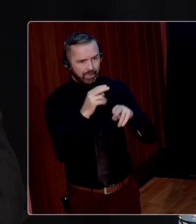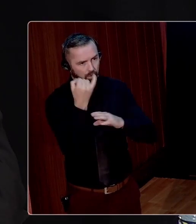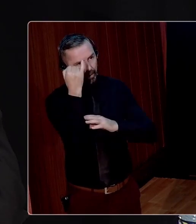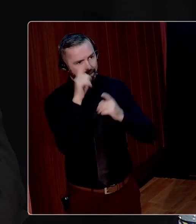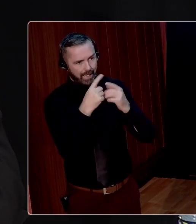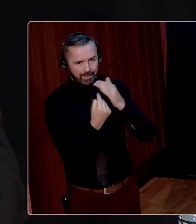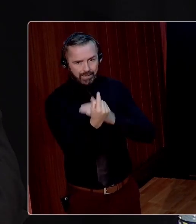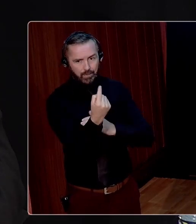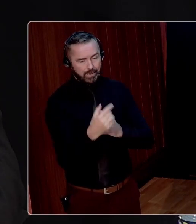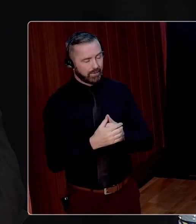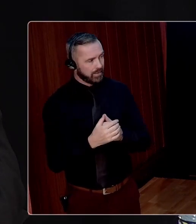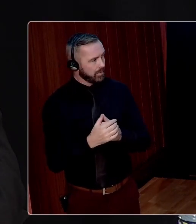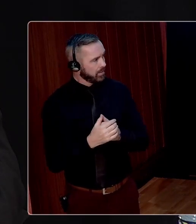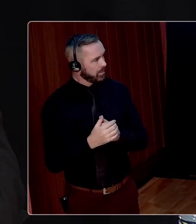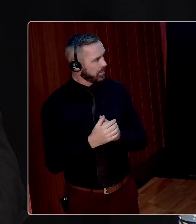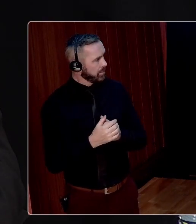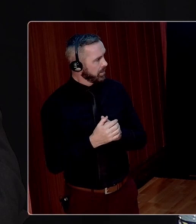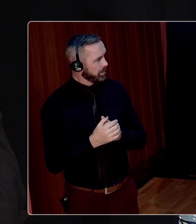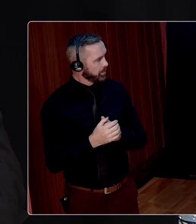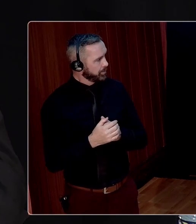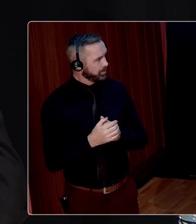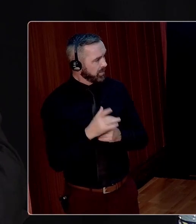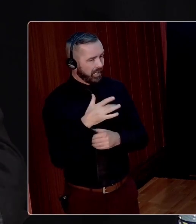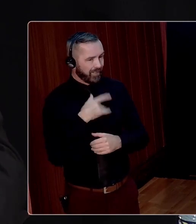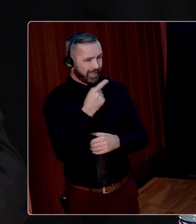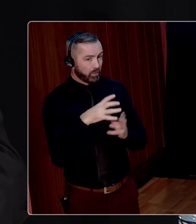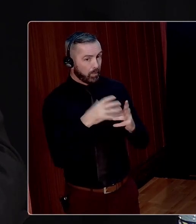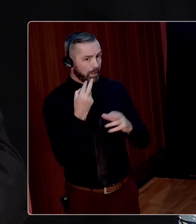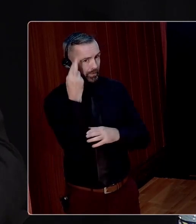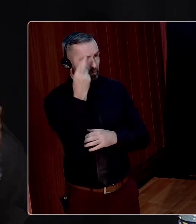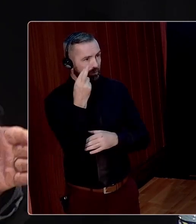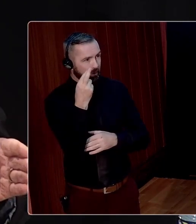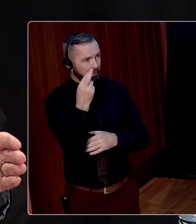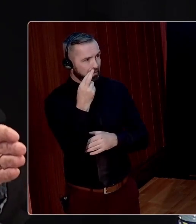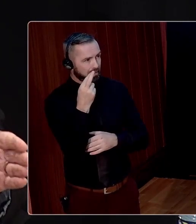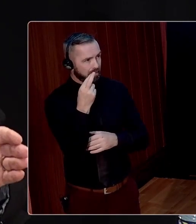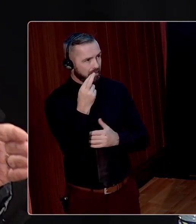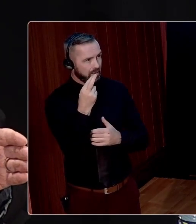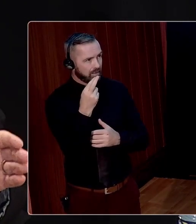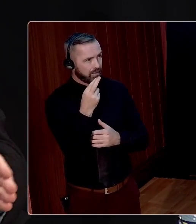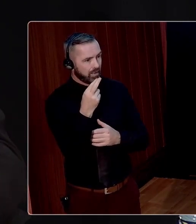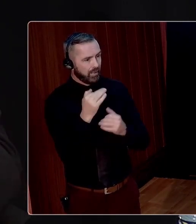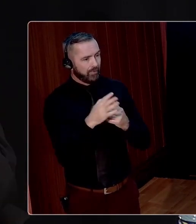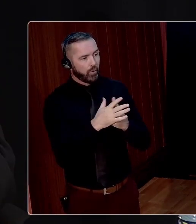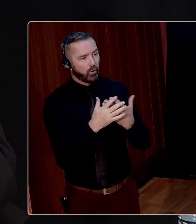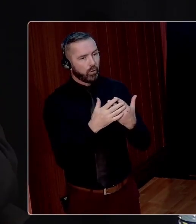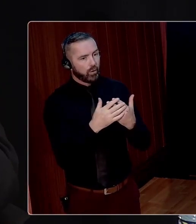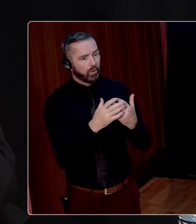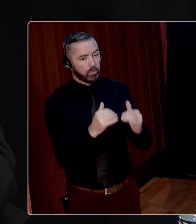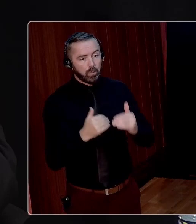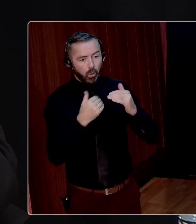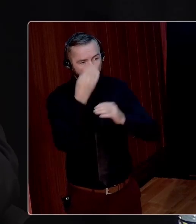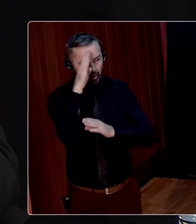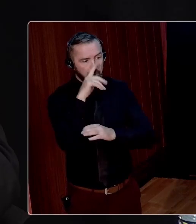independence. And that was the biggest reason, I think, for the number one, to promote